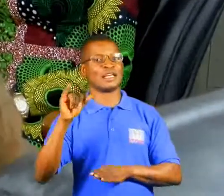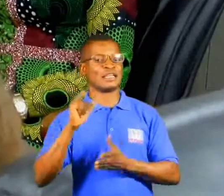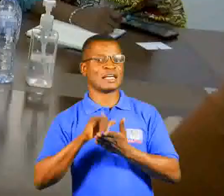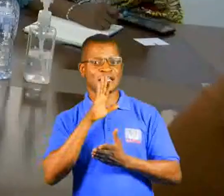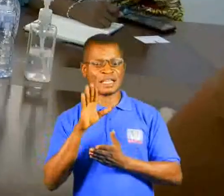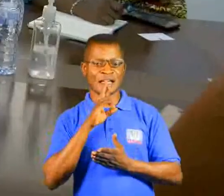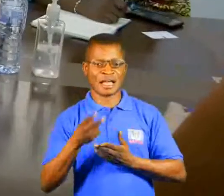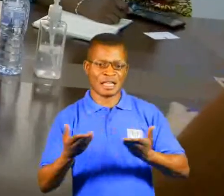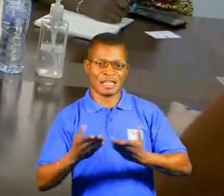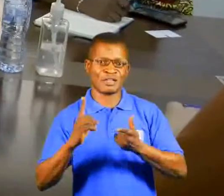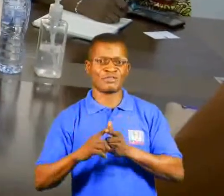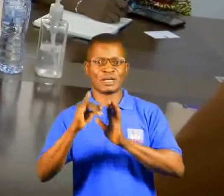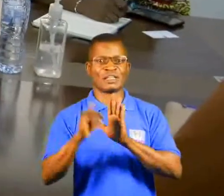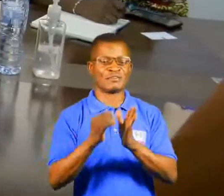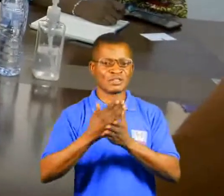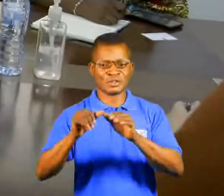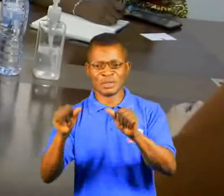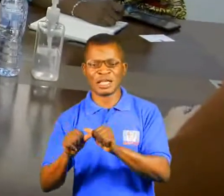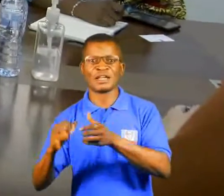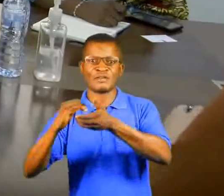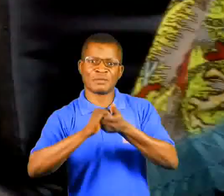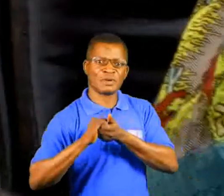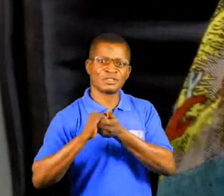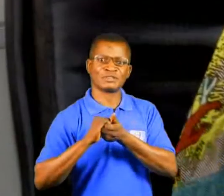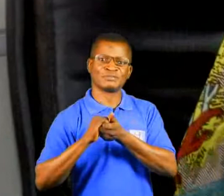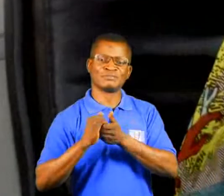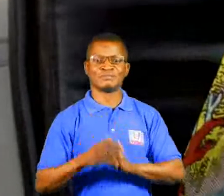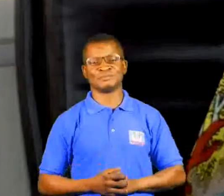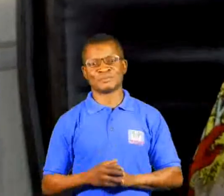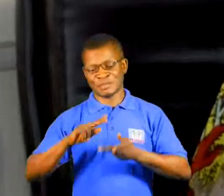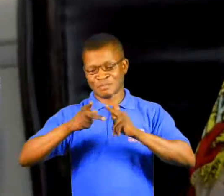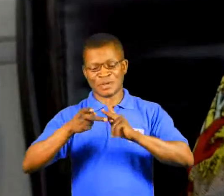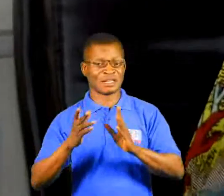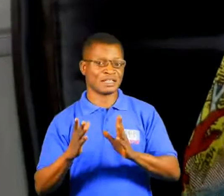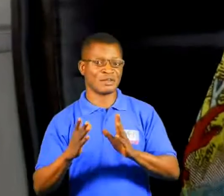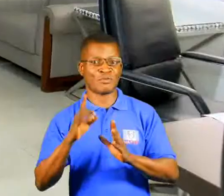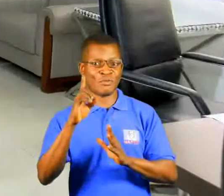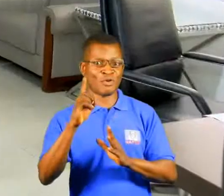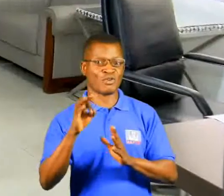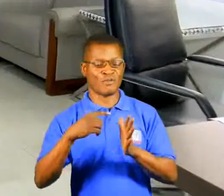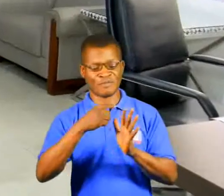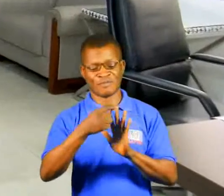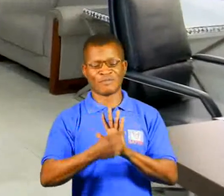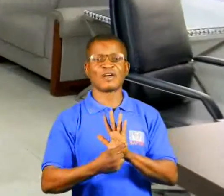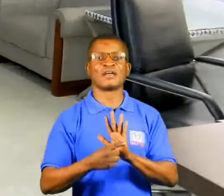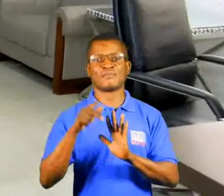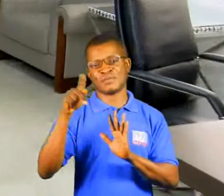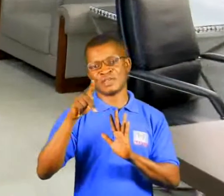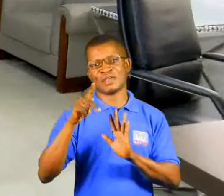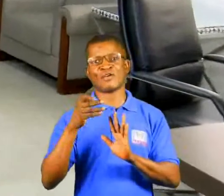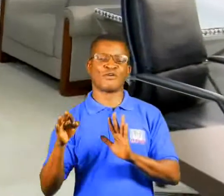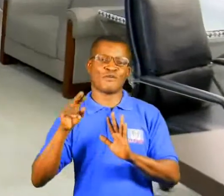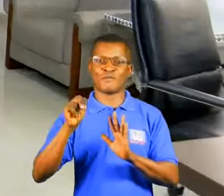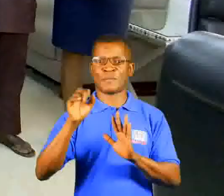NAPTIP headquarters to identify areas of collaboration and assistance. Partnership is one of the five-pronged approach